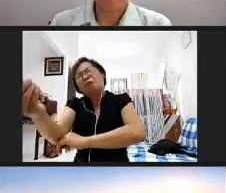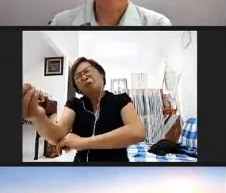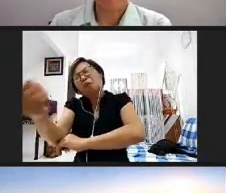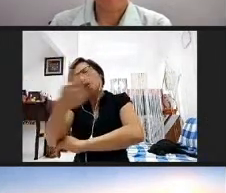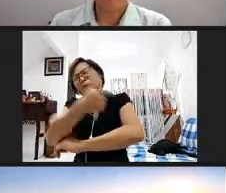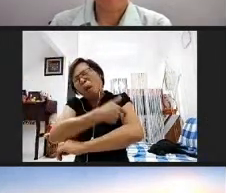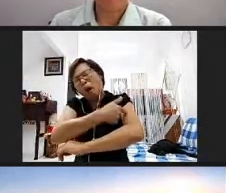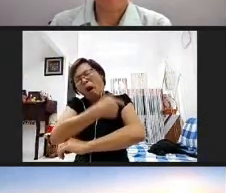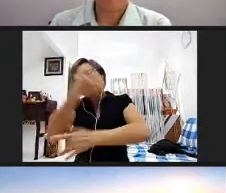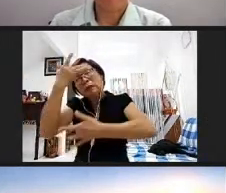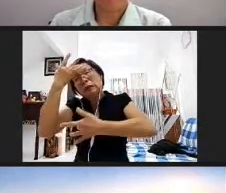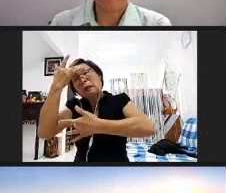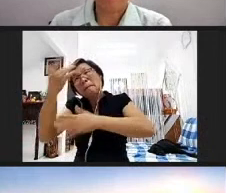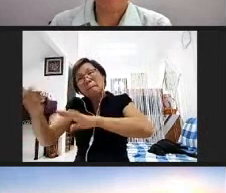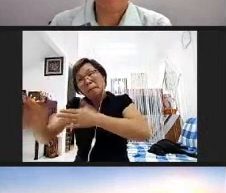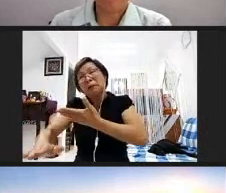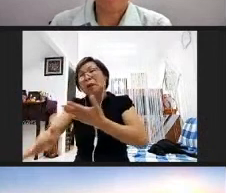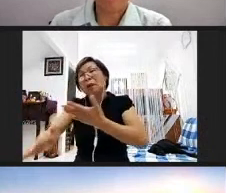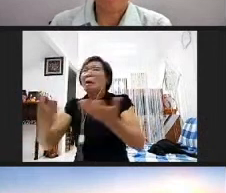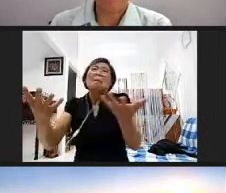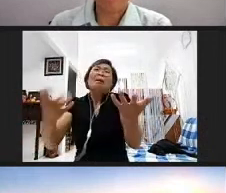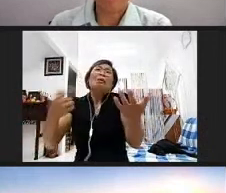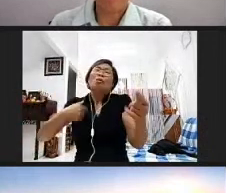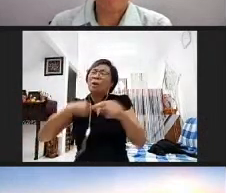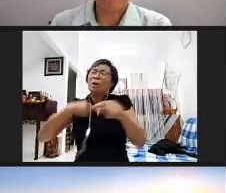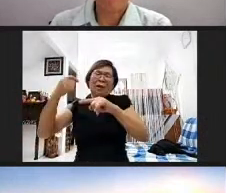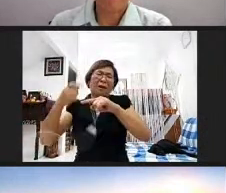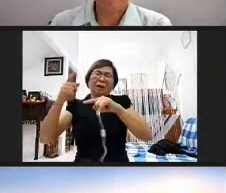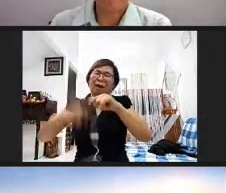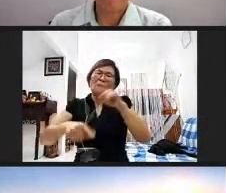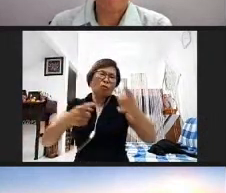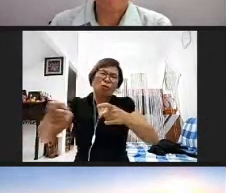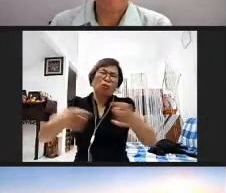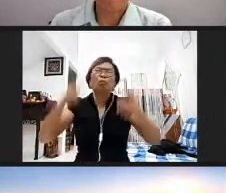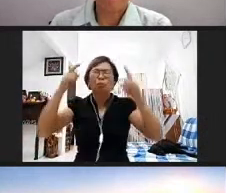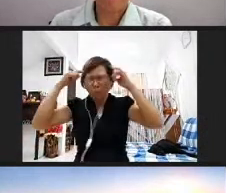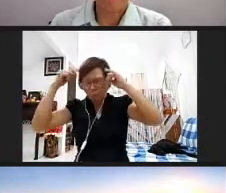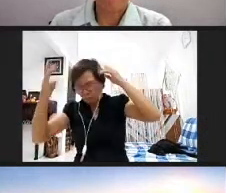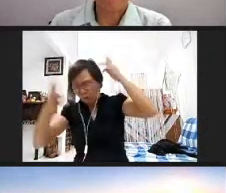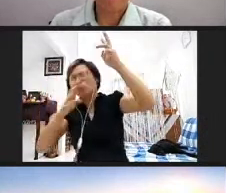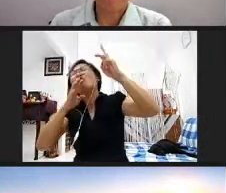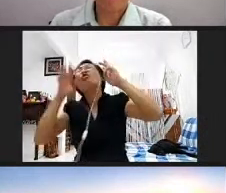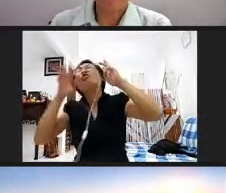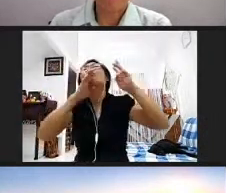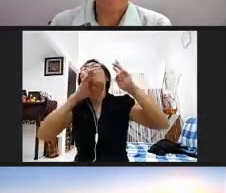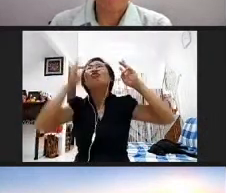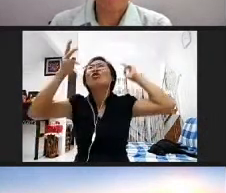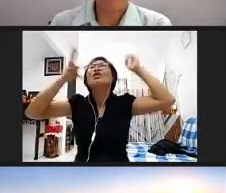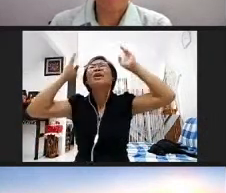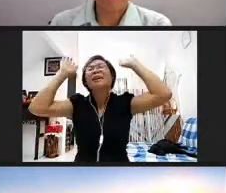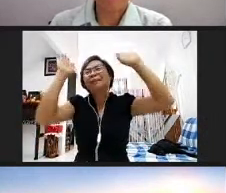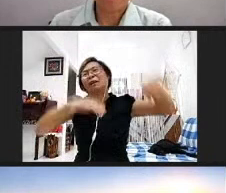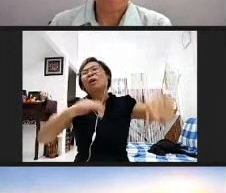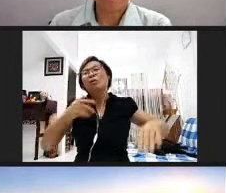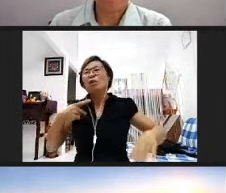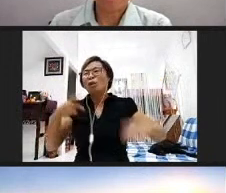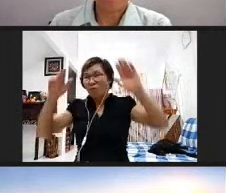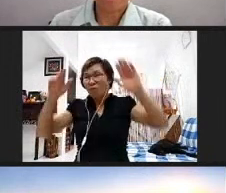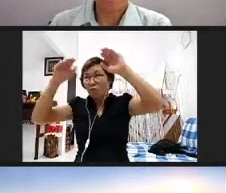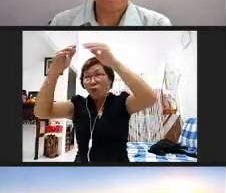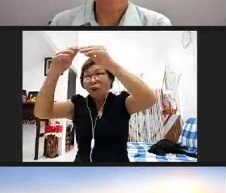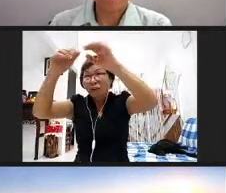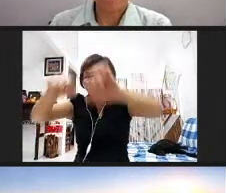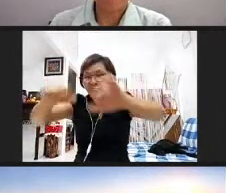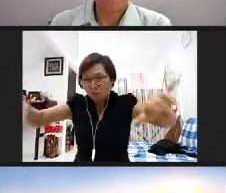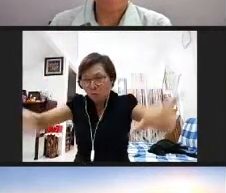same thing is not within our control. So instead of wasting our energy worrying, we focus on what we can do. Things that